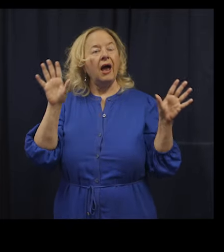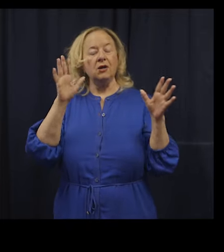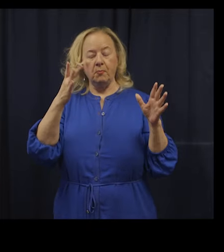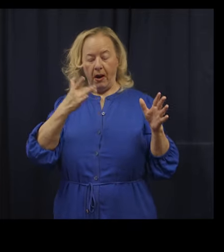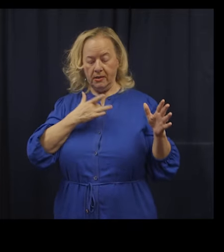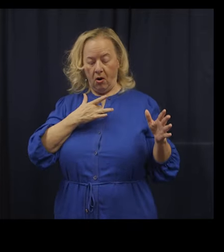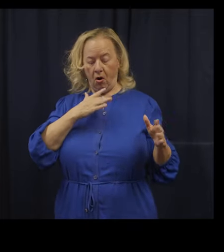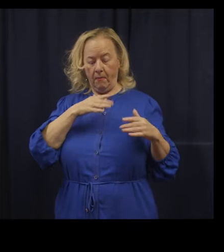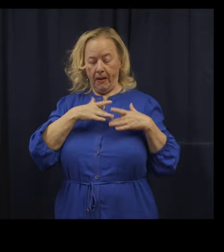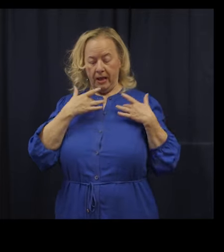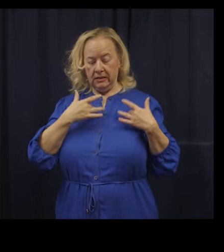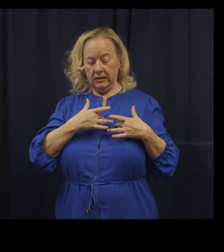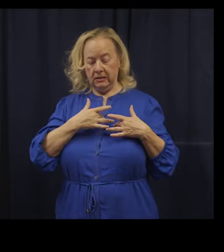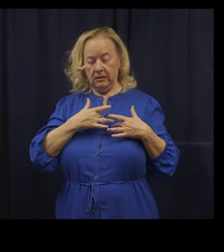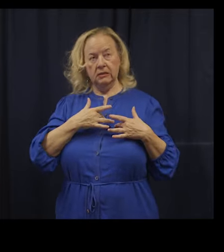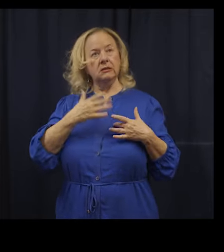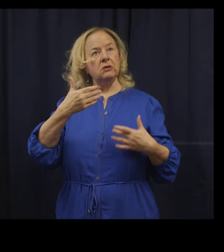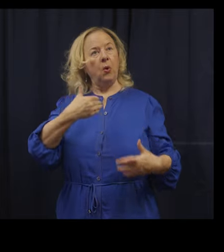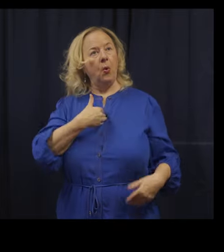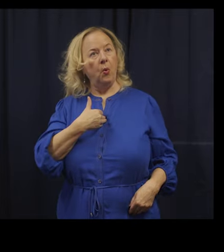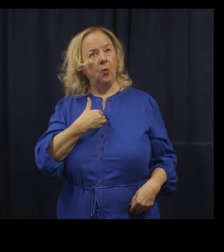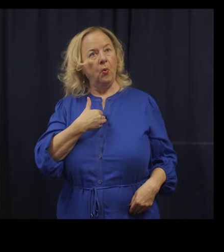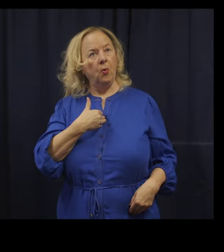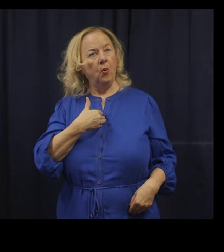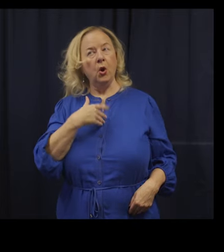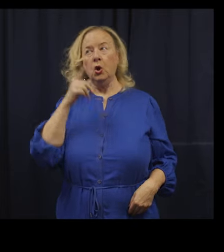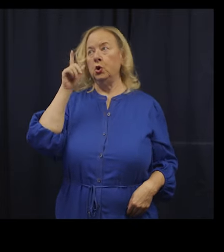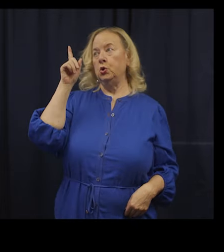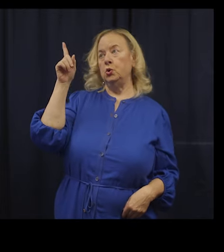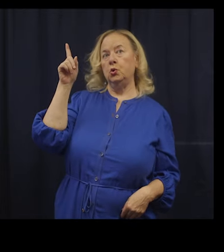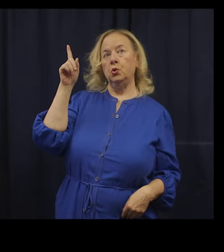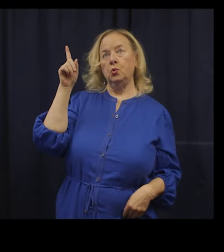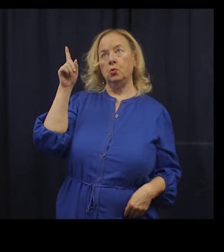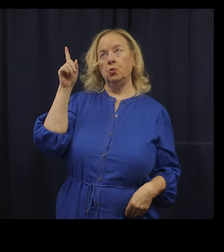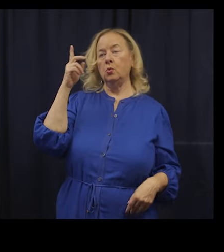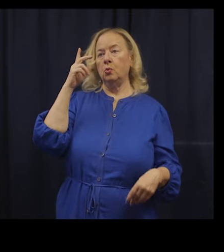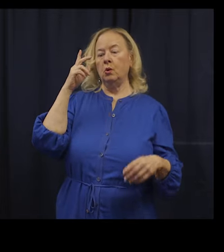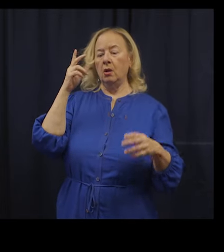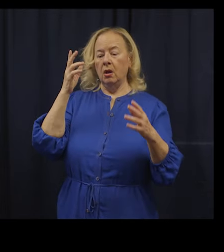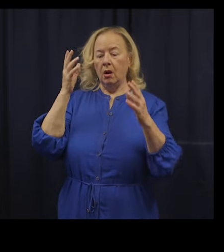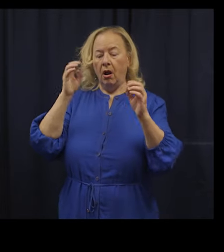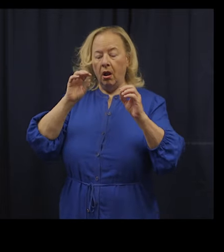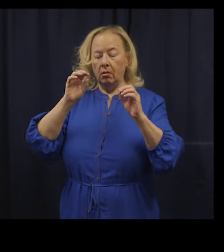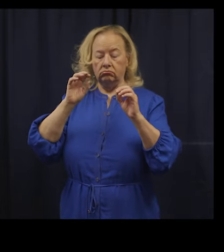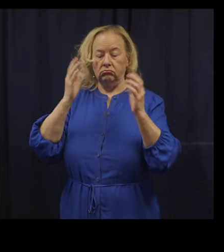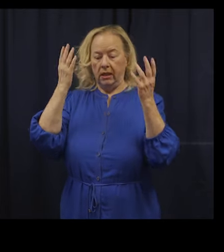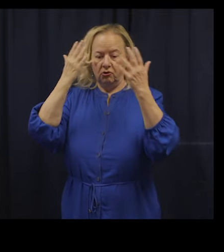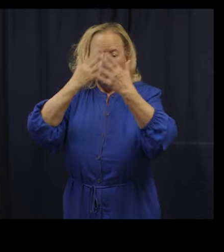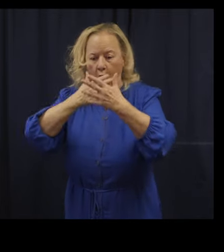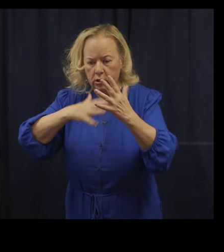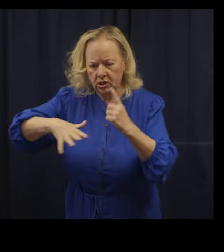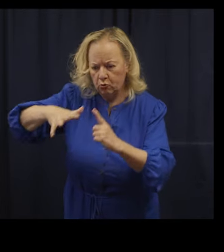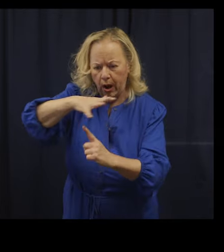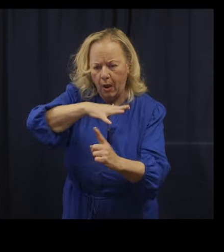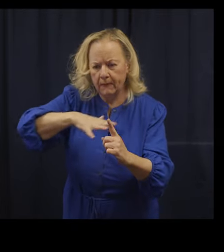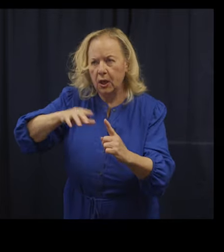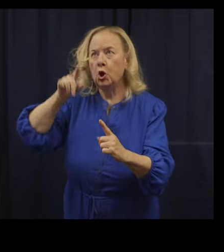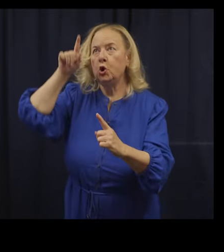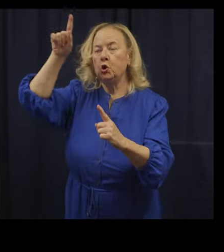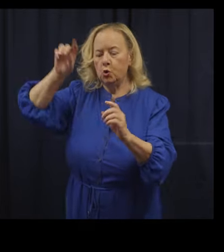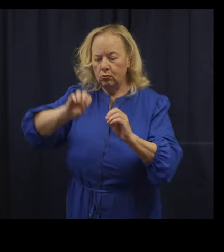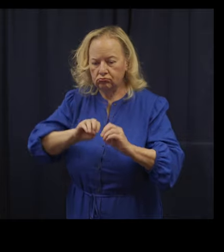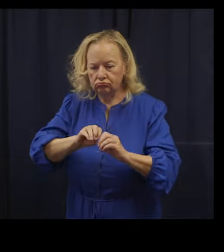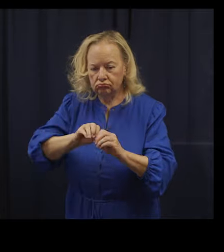my soul. You are the light to the darkness around me. You are the hope to